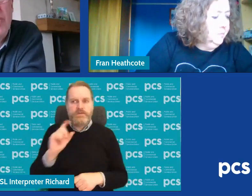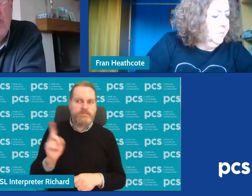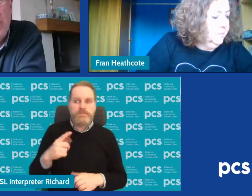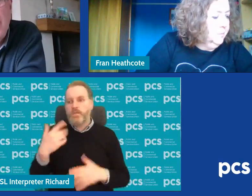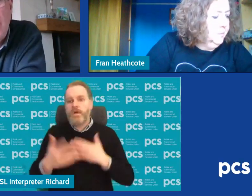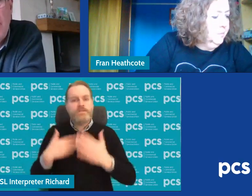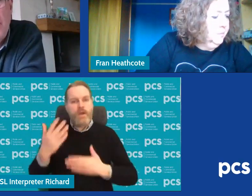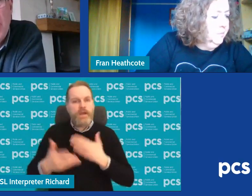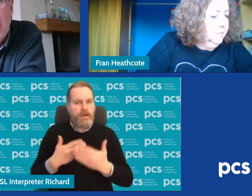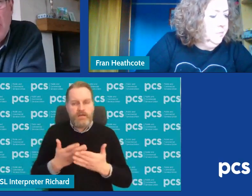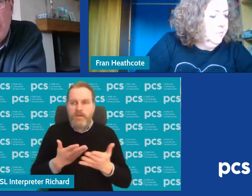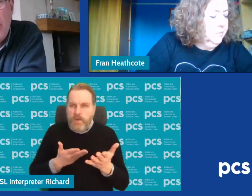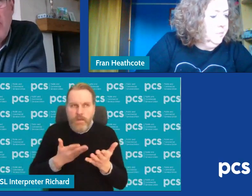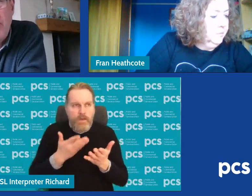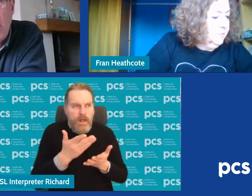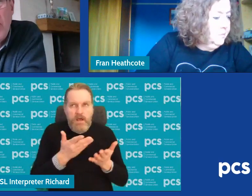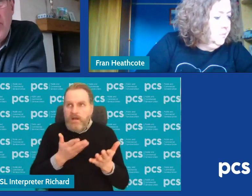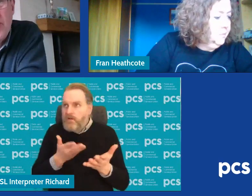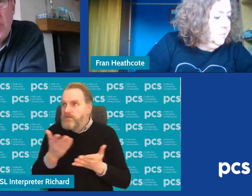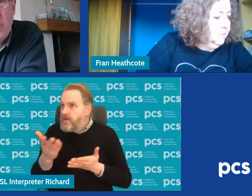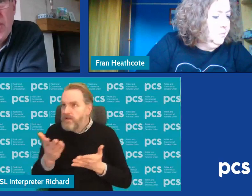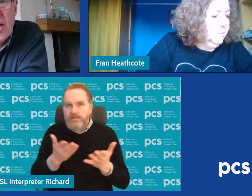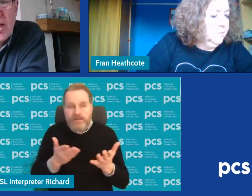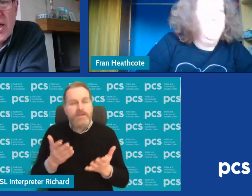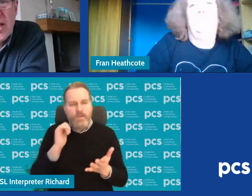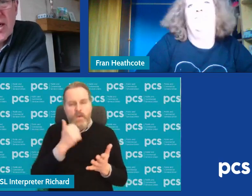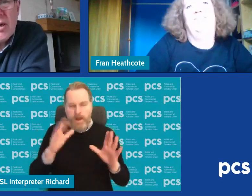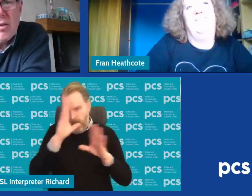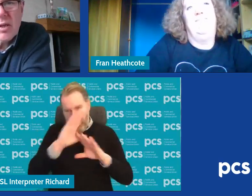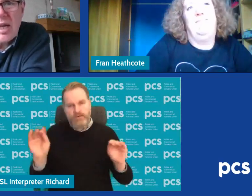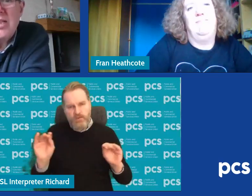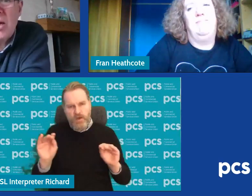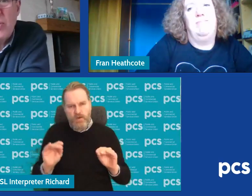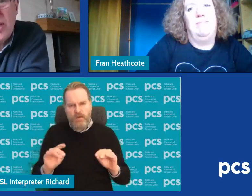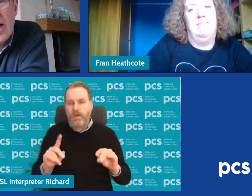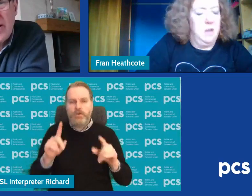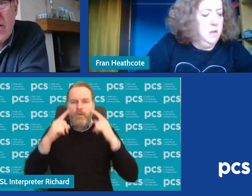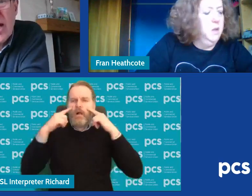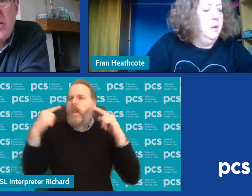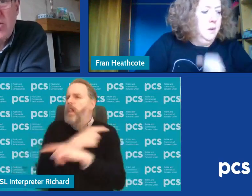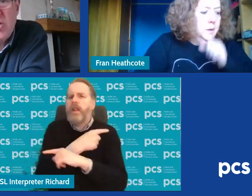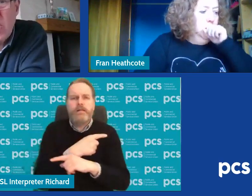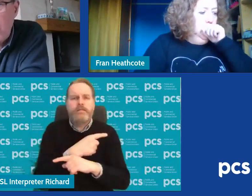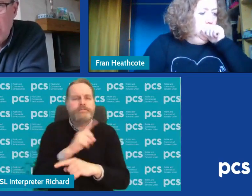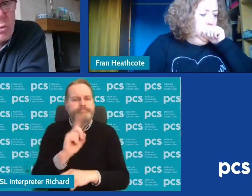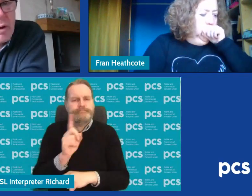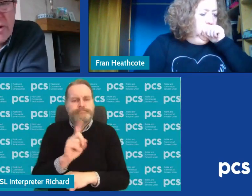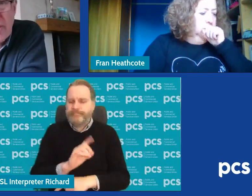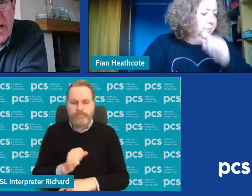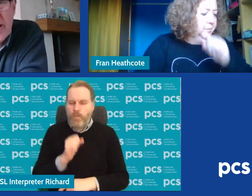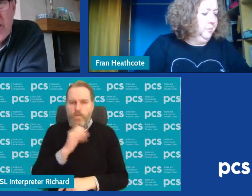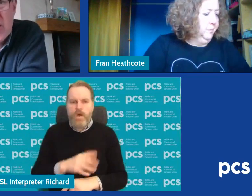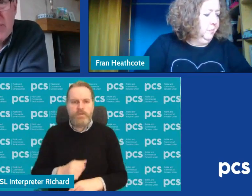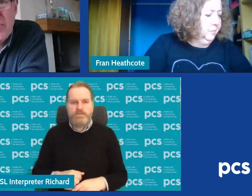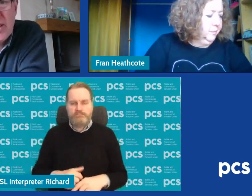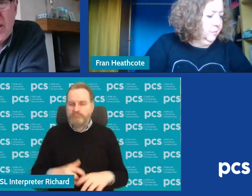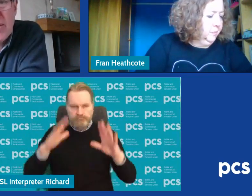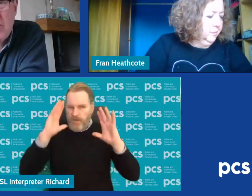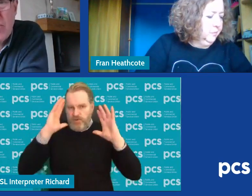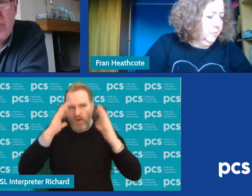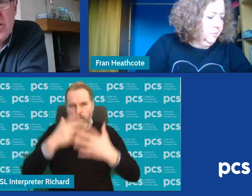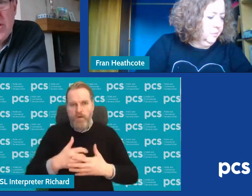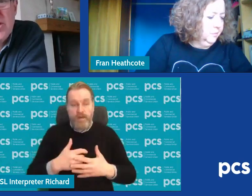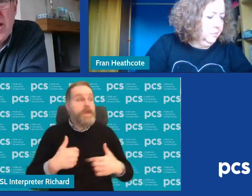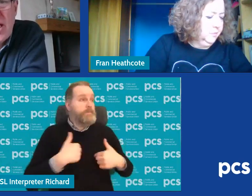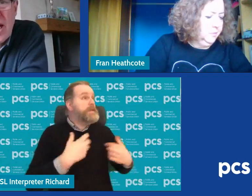as appropriate moving forward. So that's how we would handle that. So nobody to worry about NHM in the